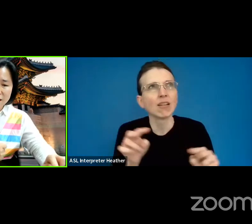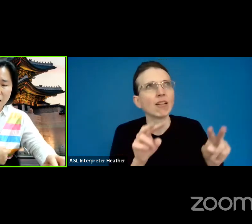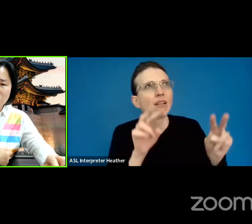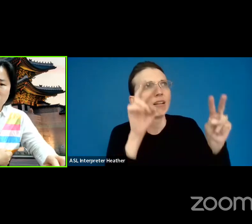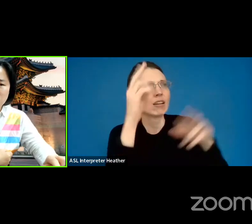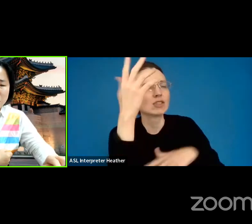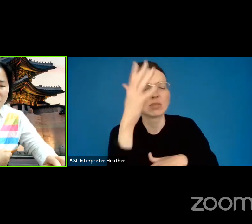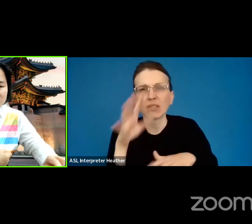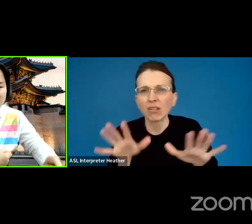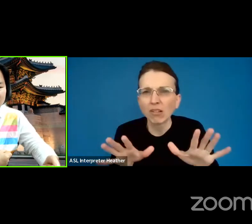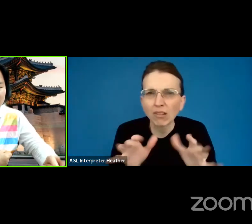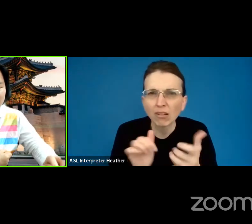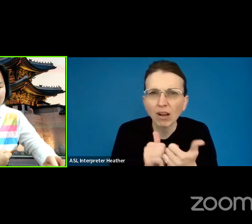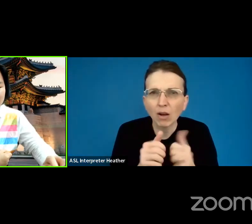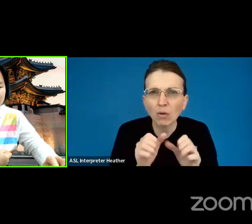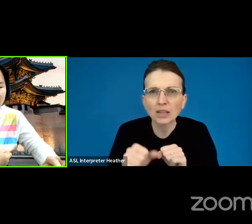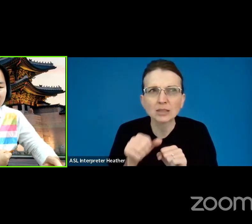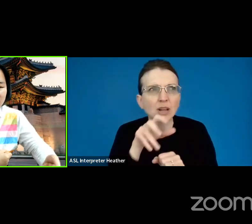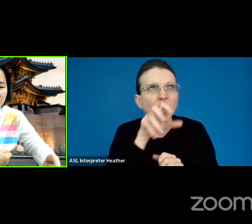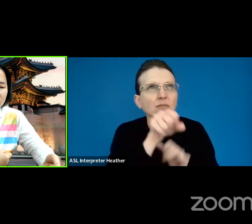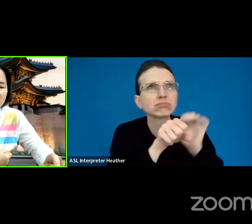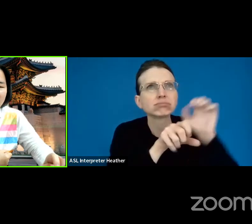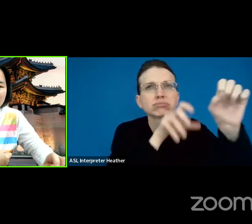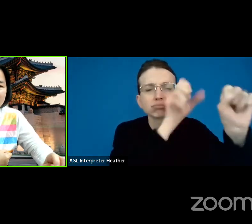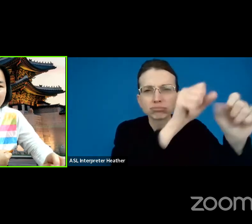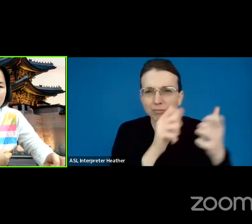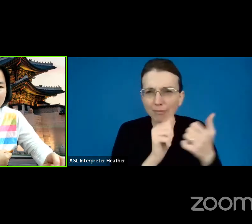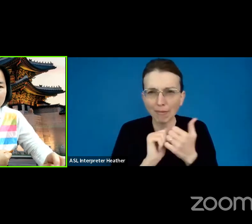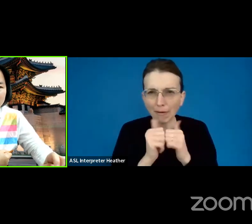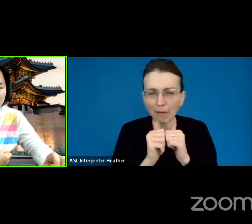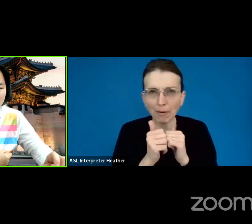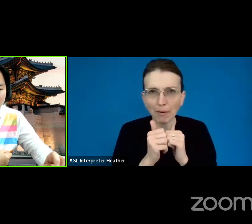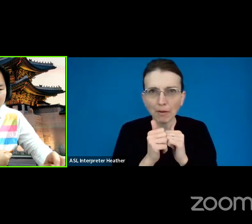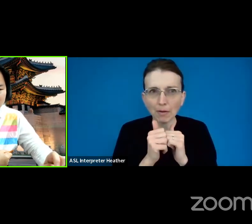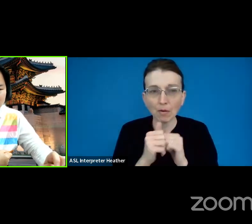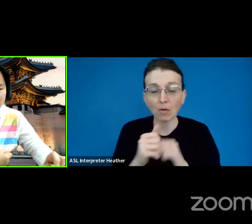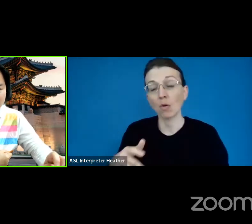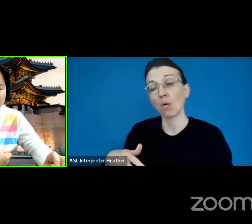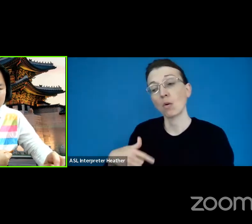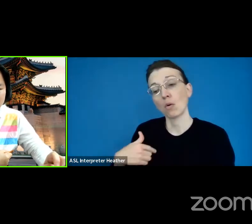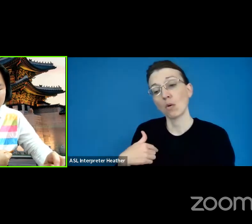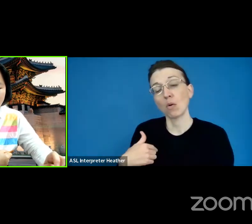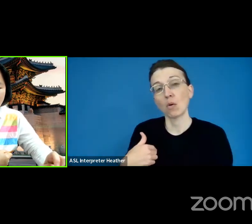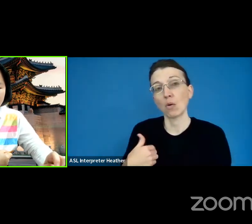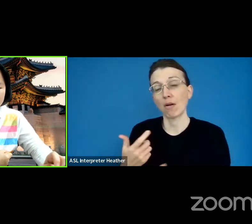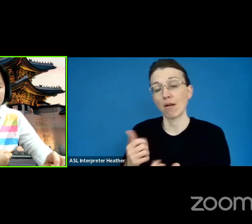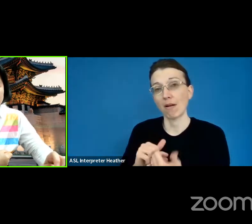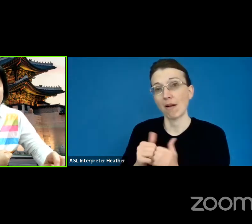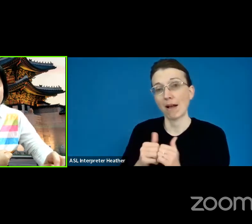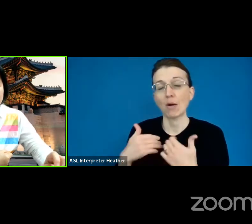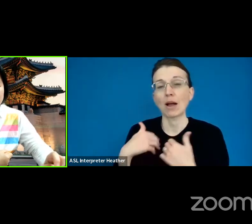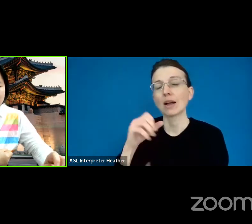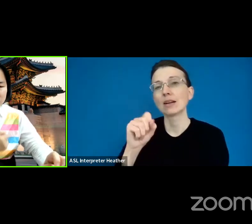guys climb the tree?" "I came up with sesame